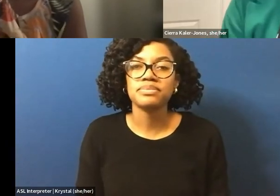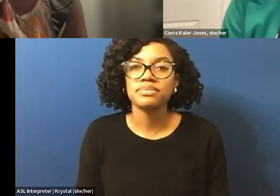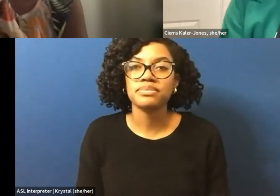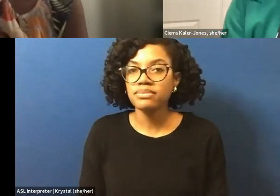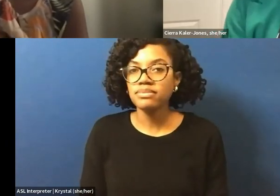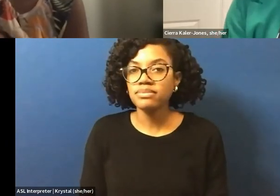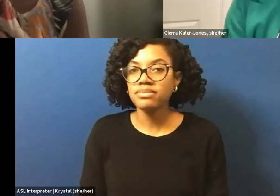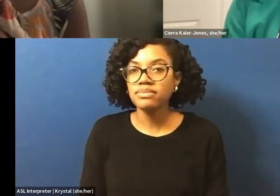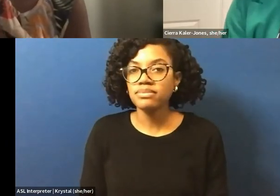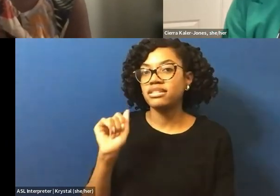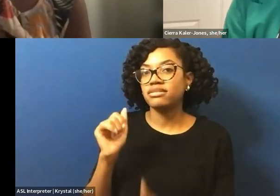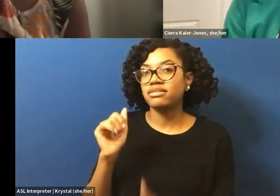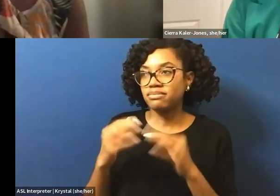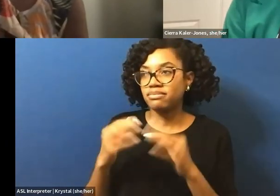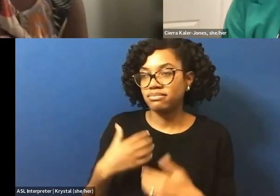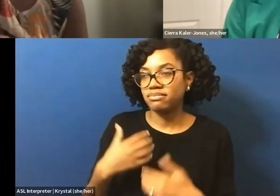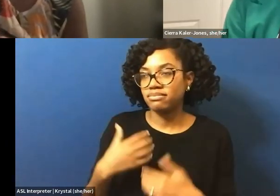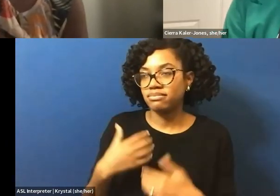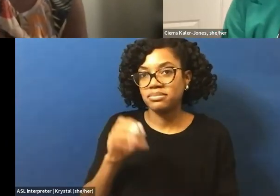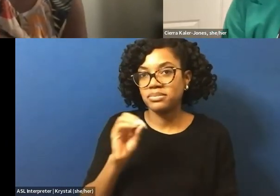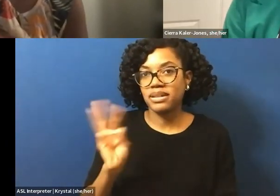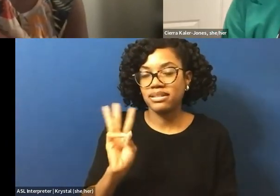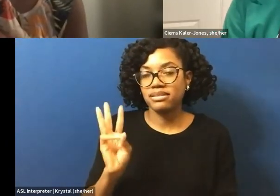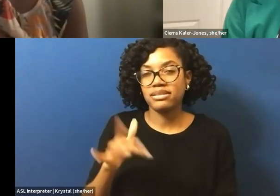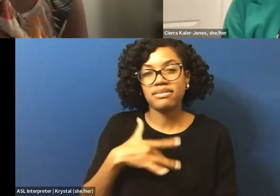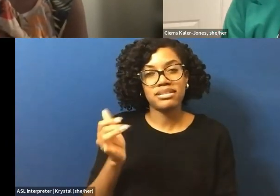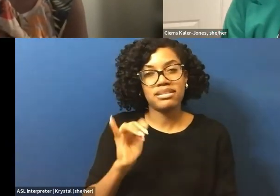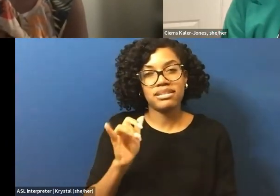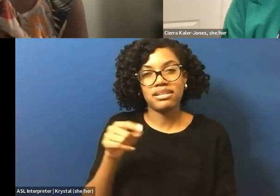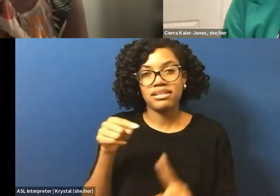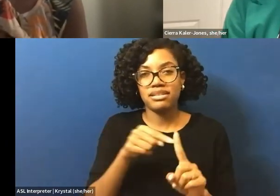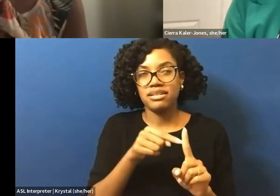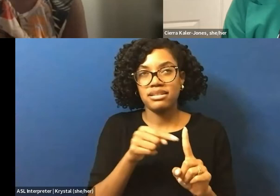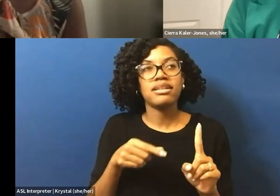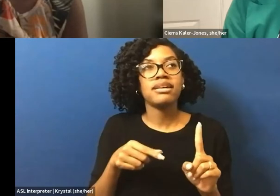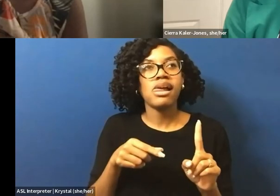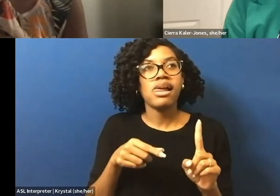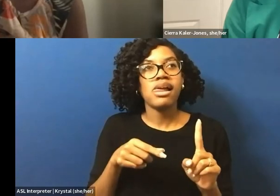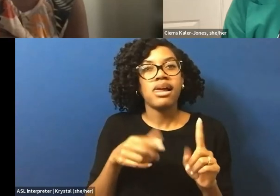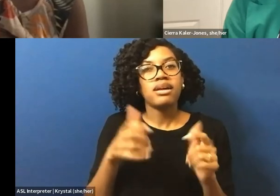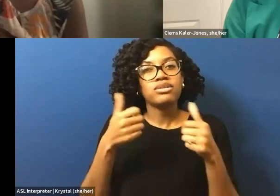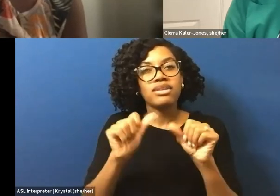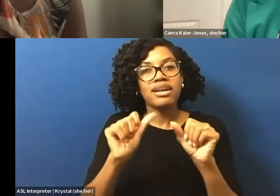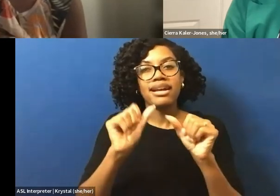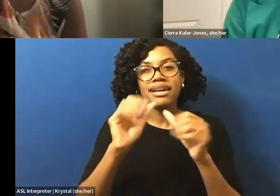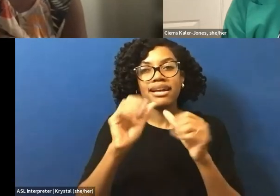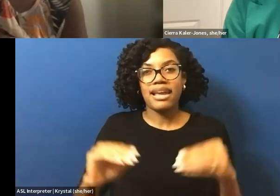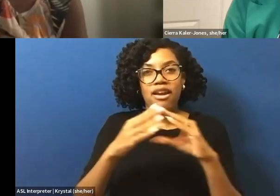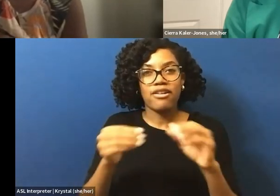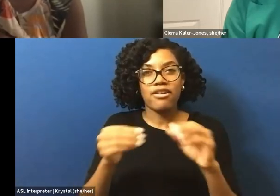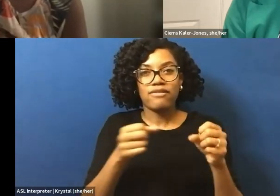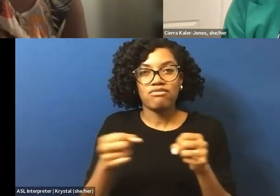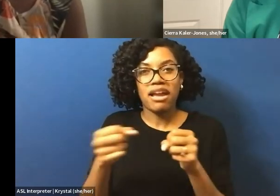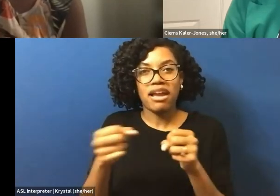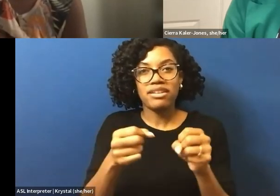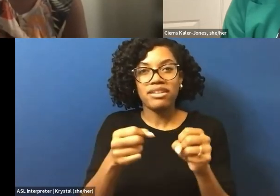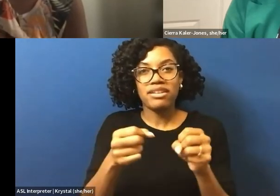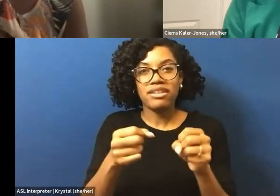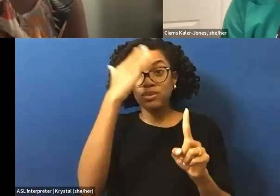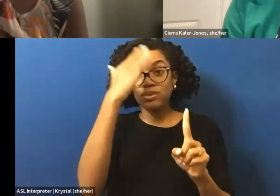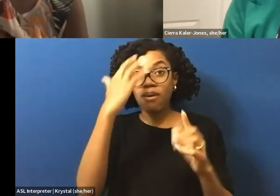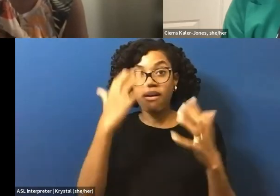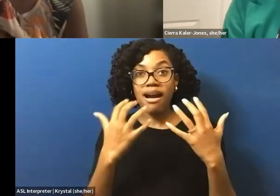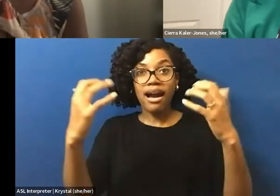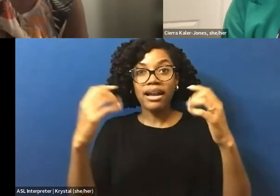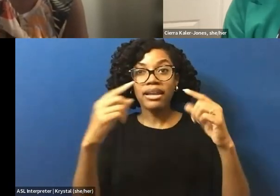Wow. And it's interesting because it feels like she's going about kind of a narrative strategy where she is mm-hmm. knowing what audiences are mm-hmm. and